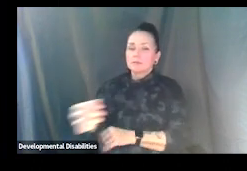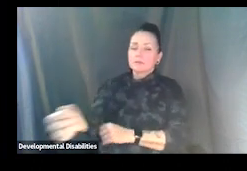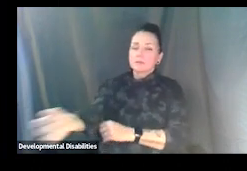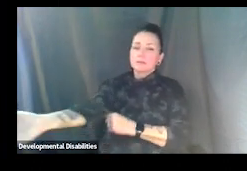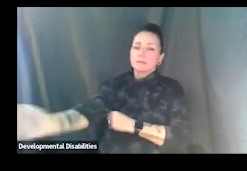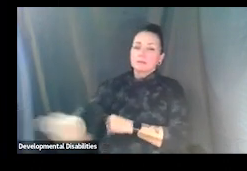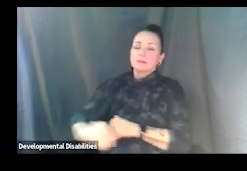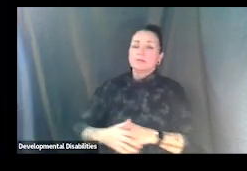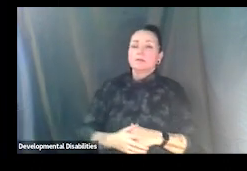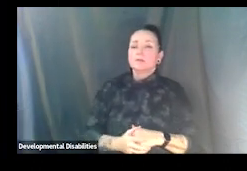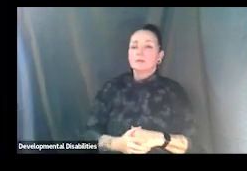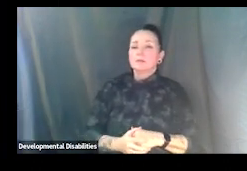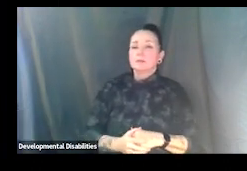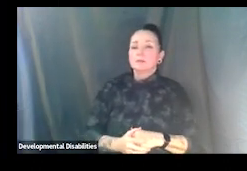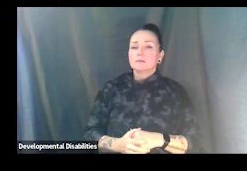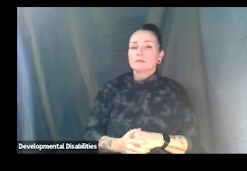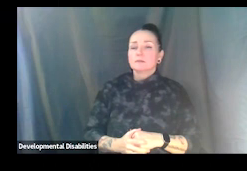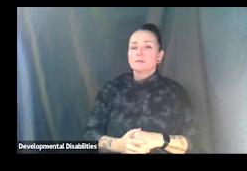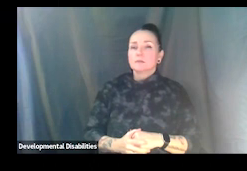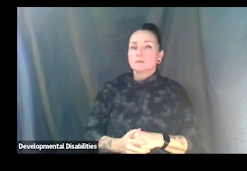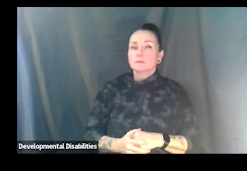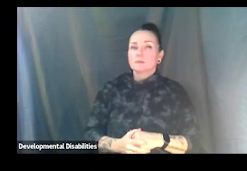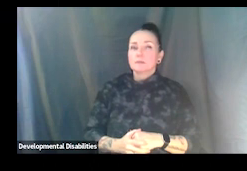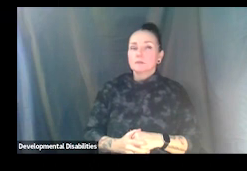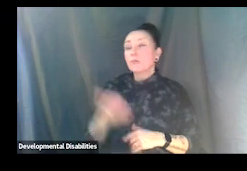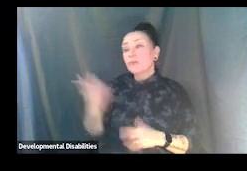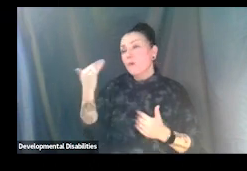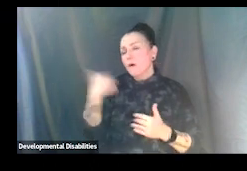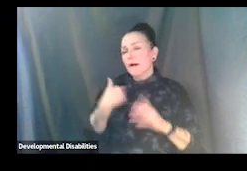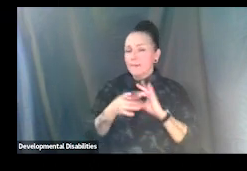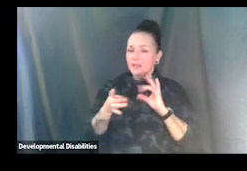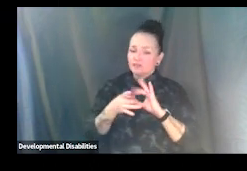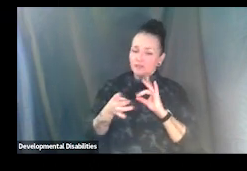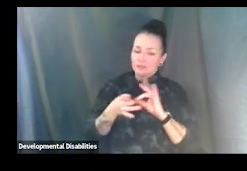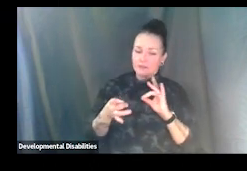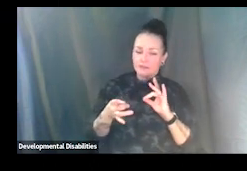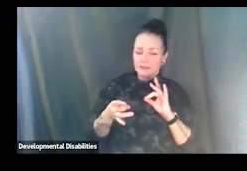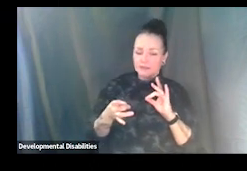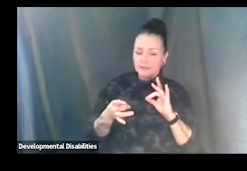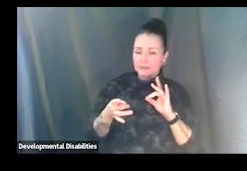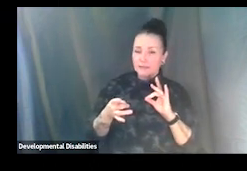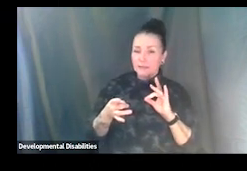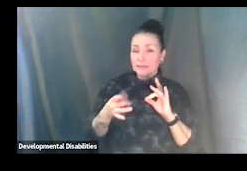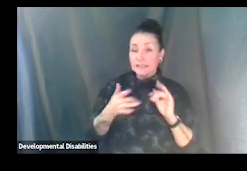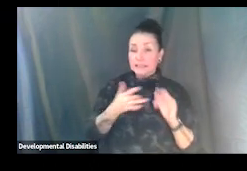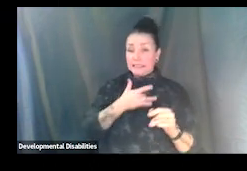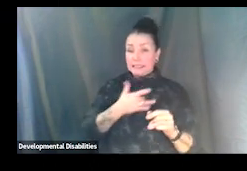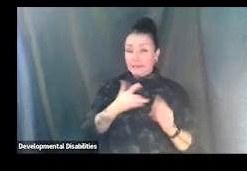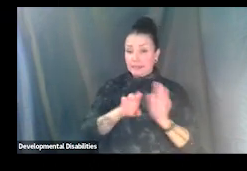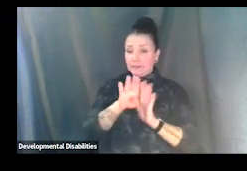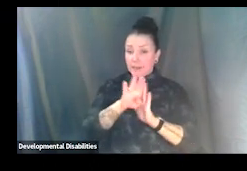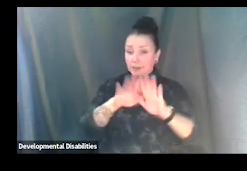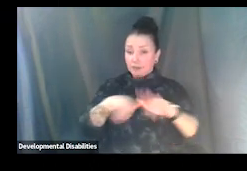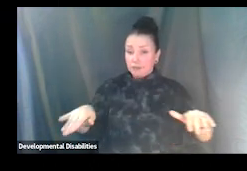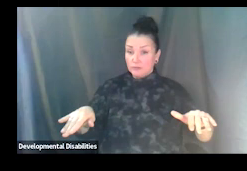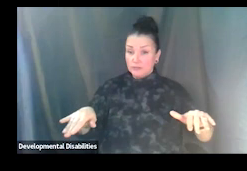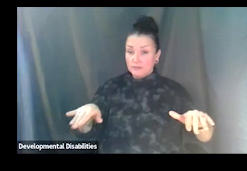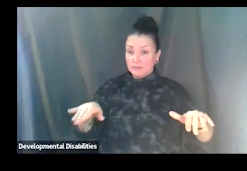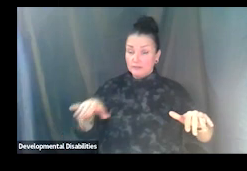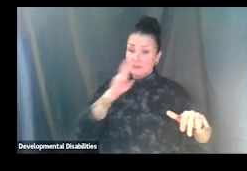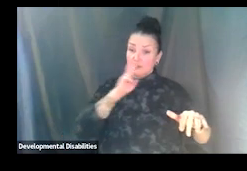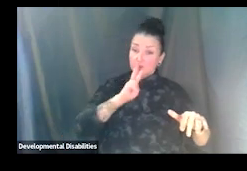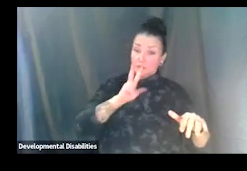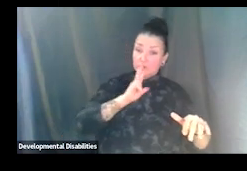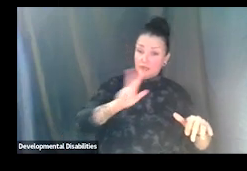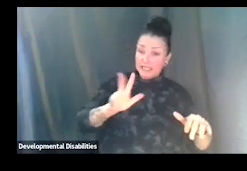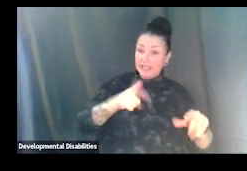that as their language improves. But I think for people who are older but function like a 2 or 3 or 4-year-old, I think that's when it becomes a real problem. And I